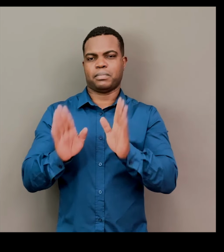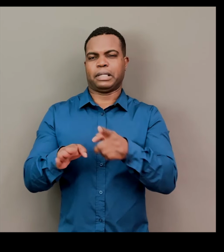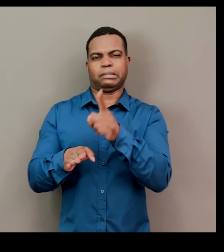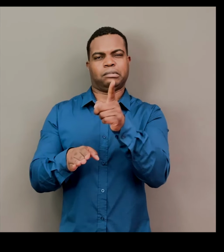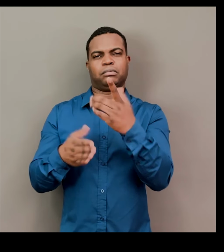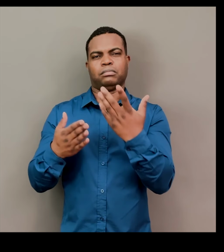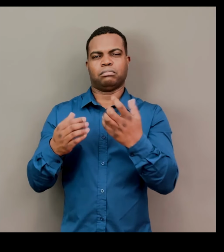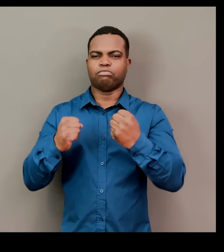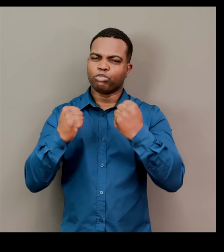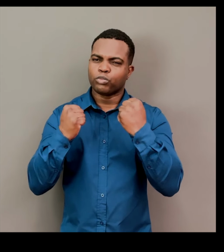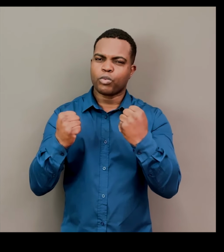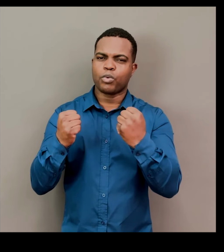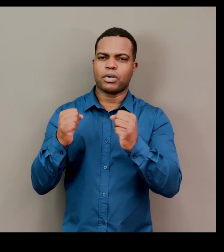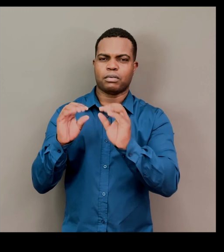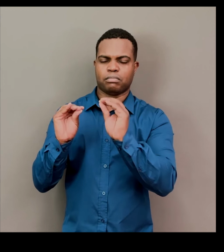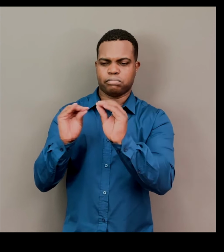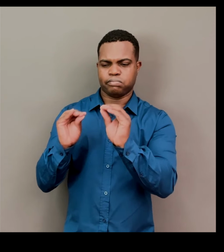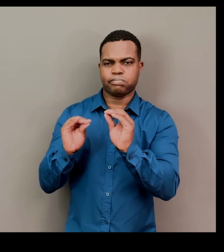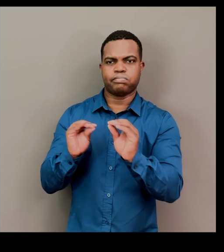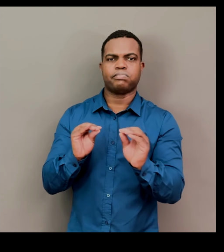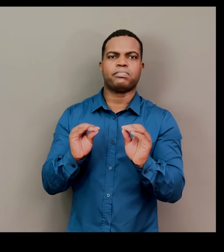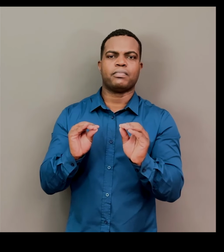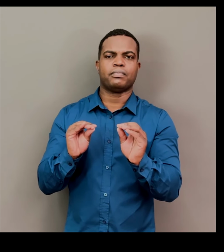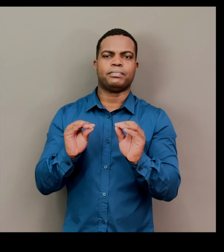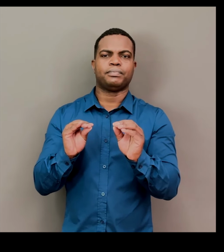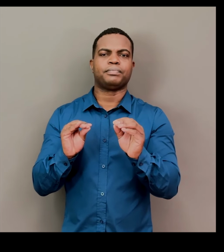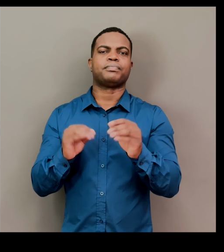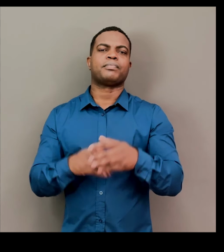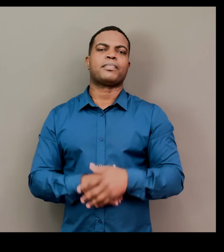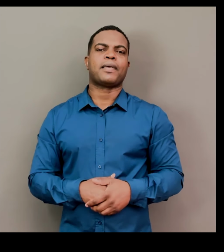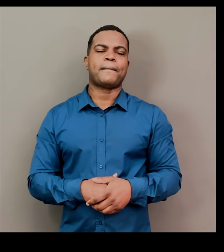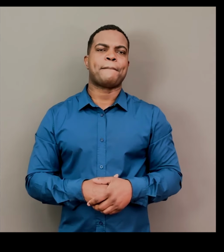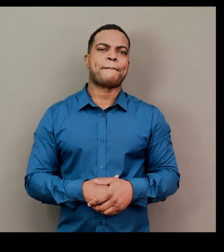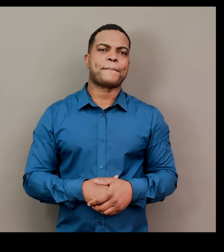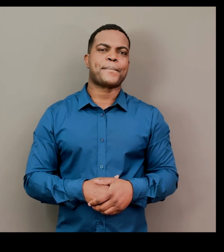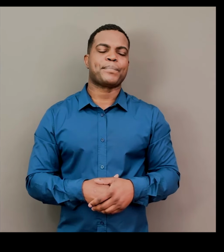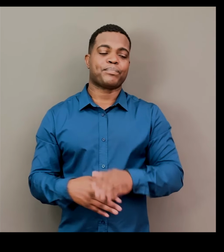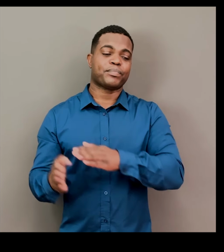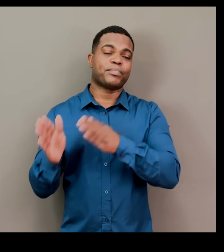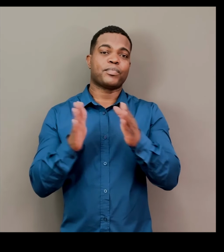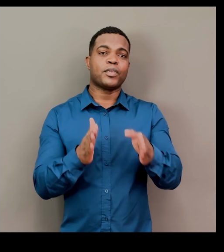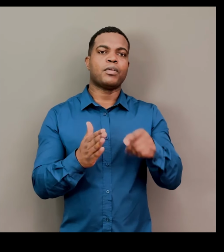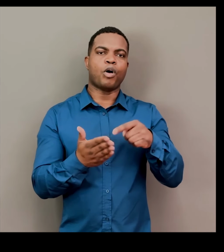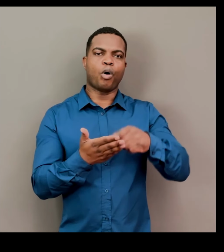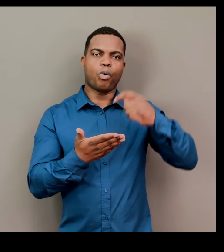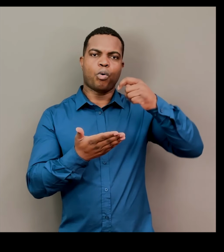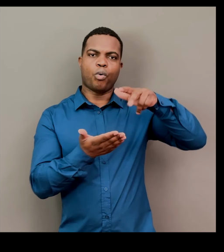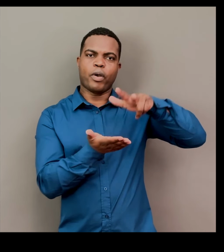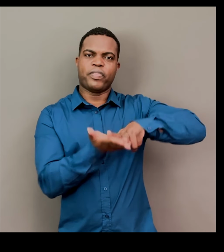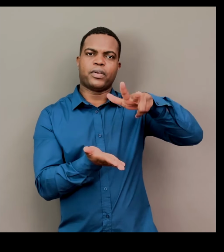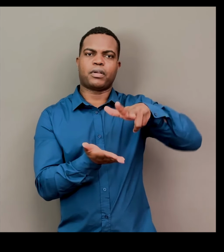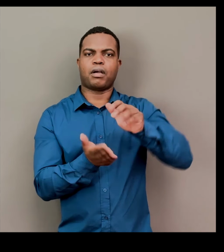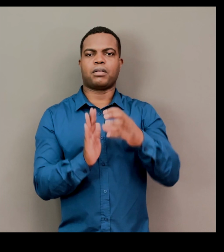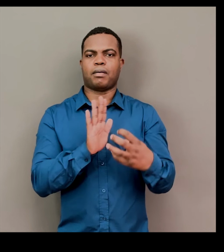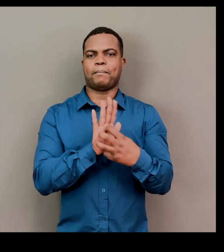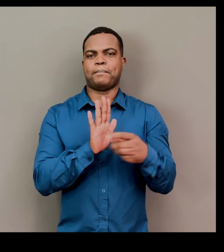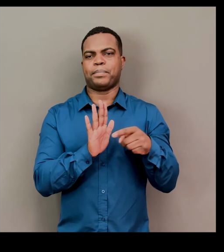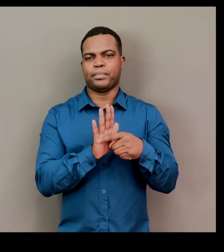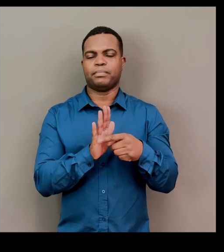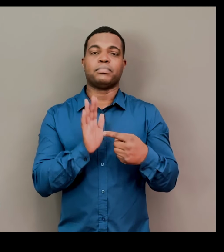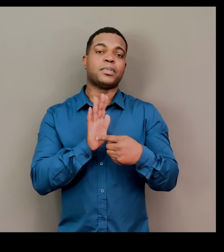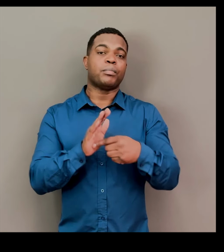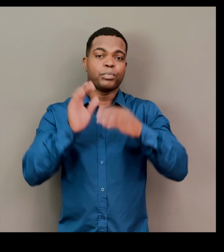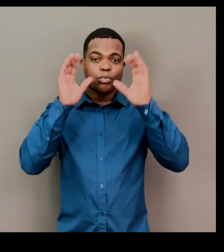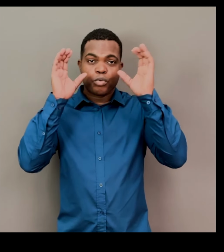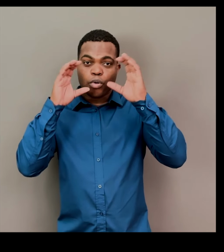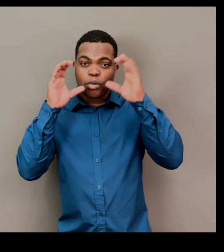unlikely in most hacking scenarios. A pro tip is to use an authenticator app like Google